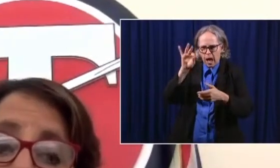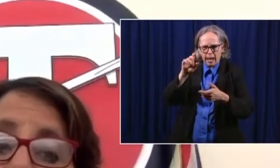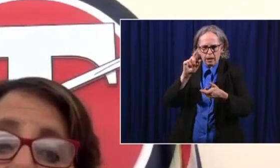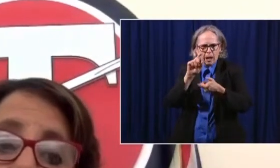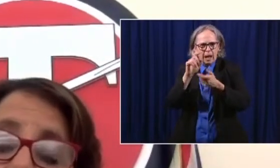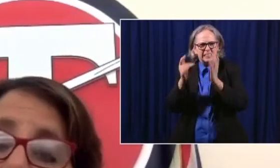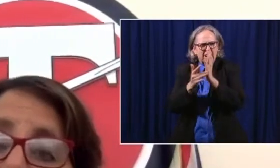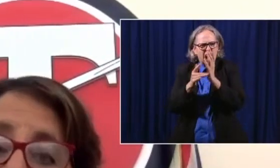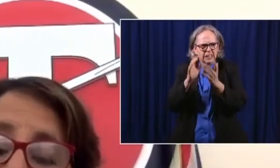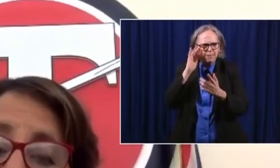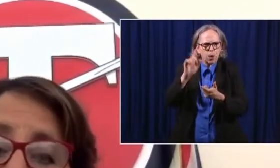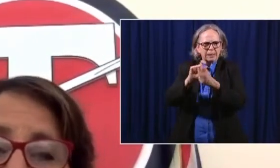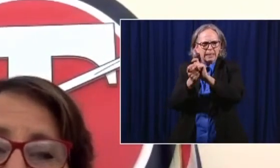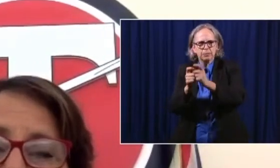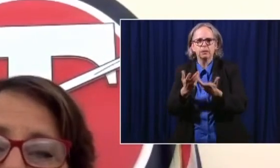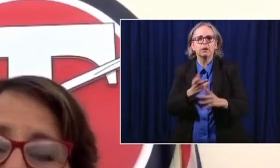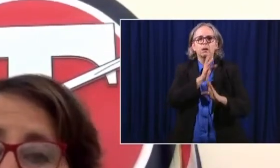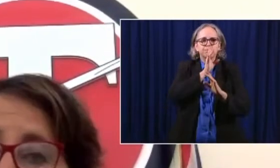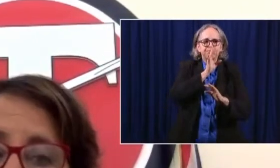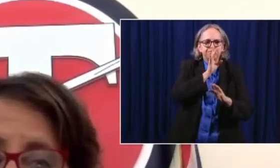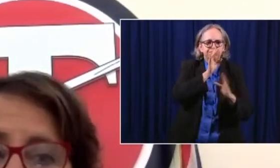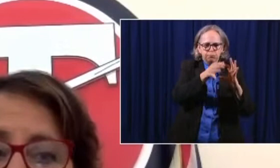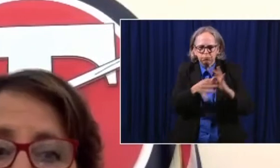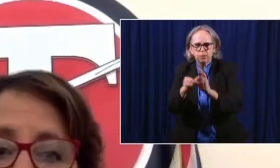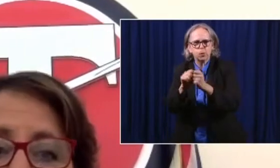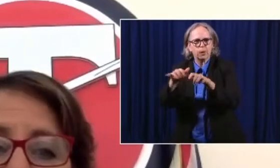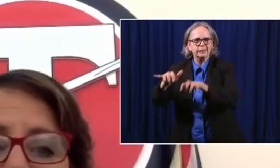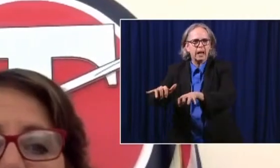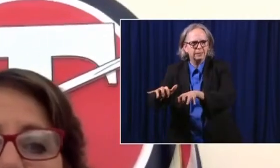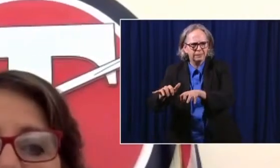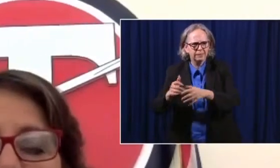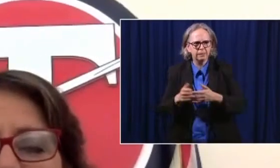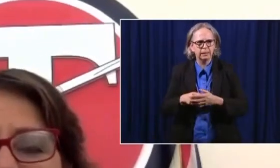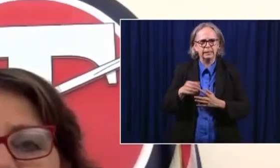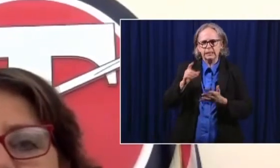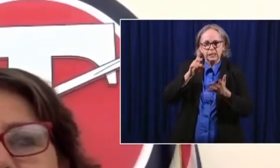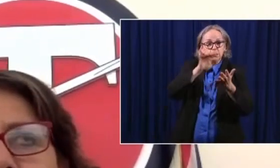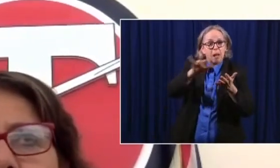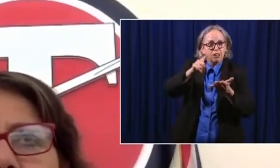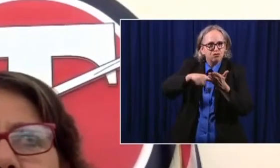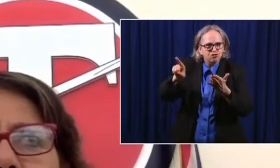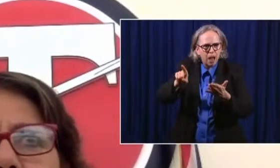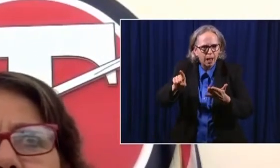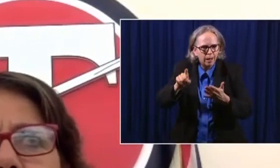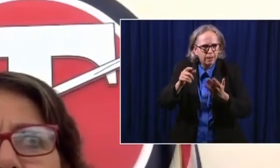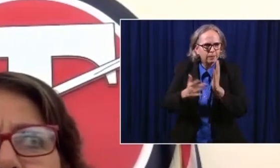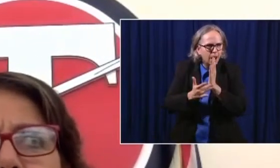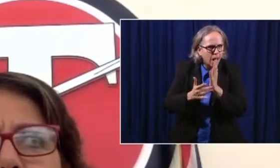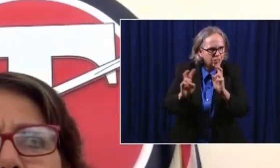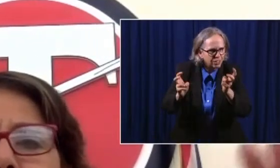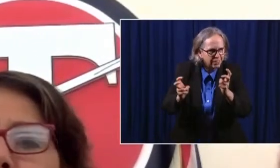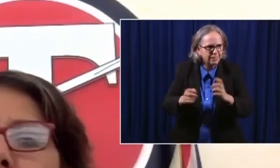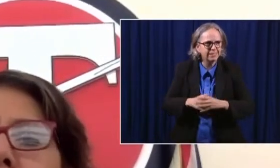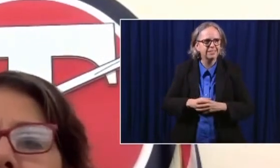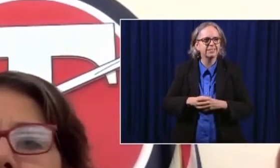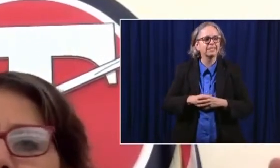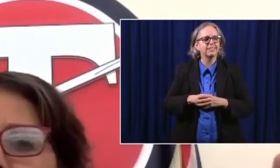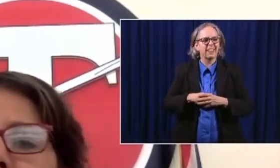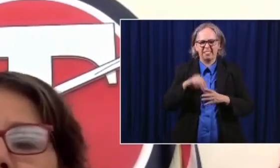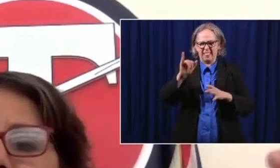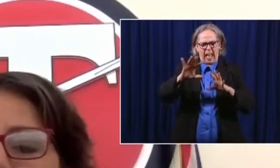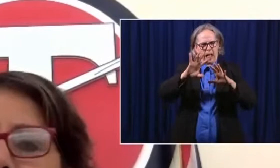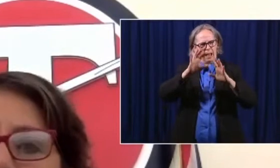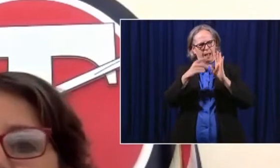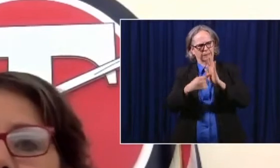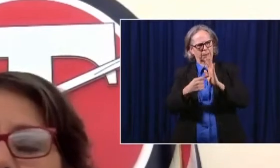voice typing, highlighting tools, and spell check. And so that's for the majority,